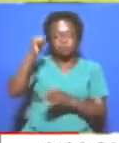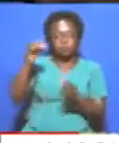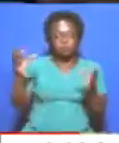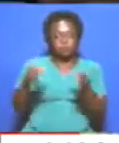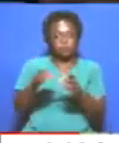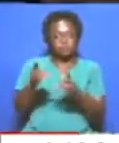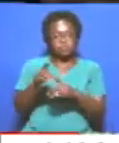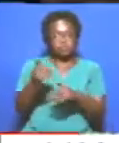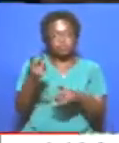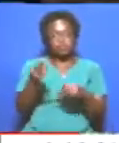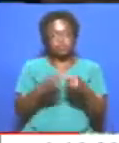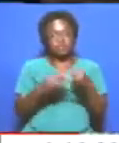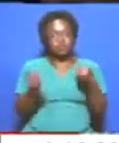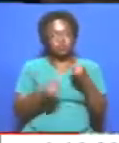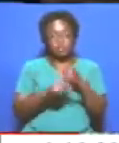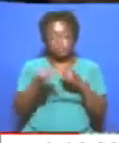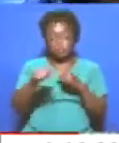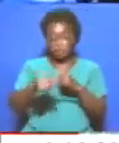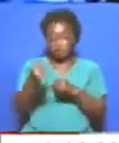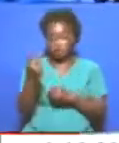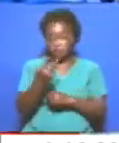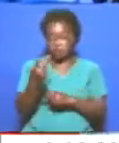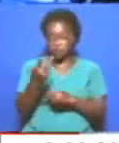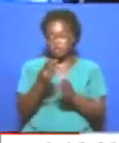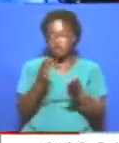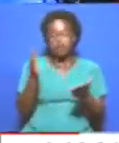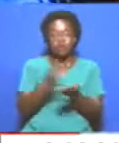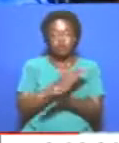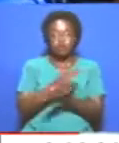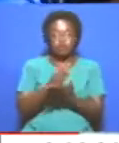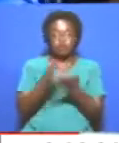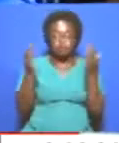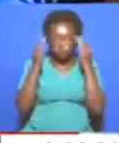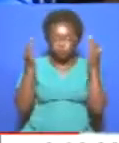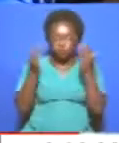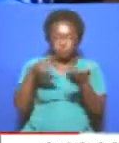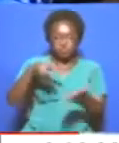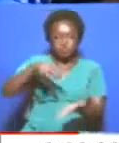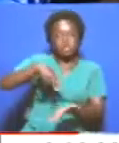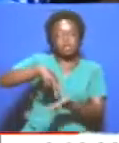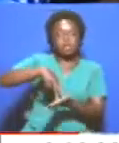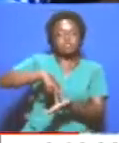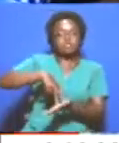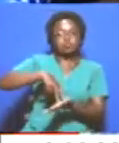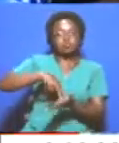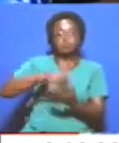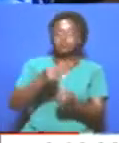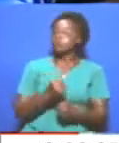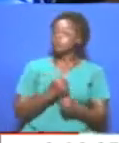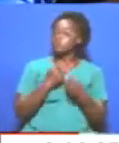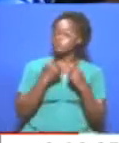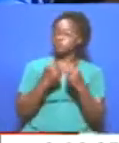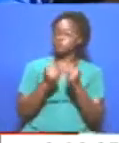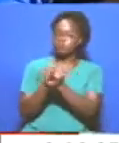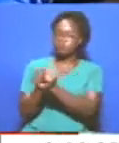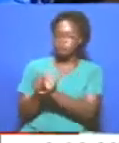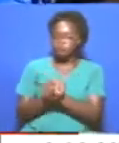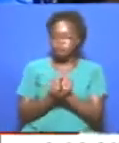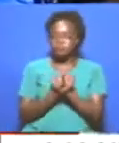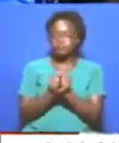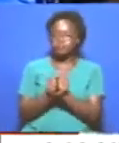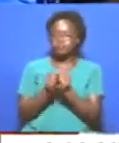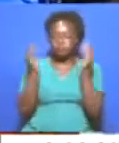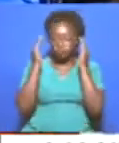this month. This is an affirmation of our commitment to standing firm together and focus